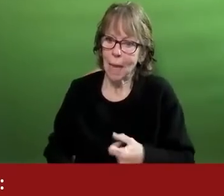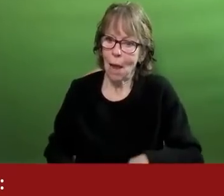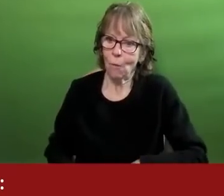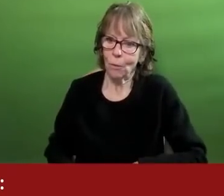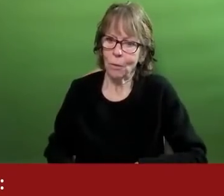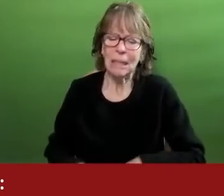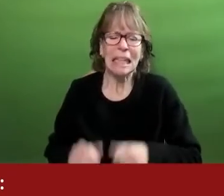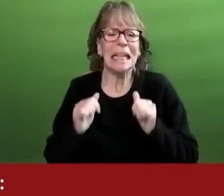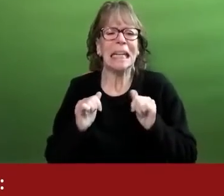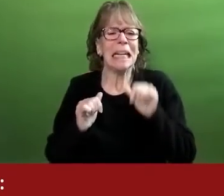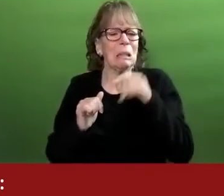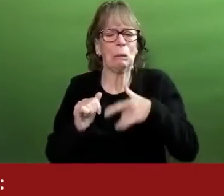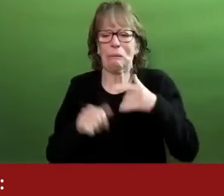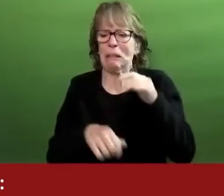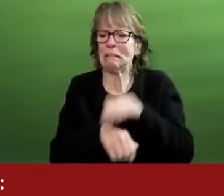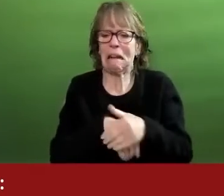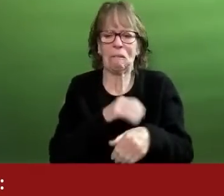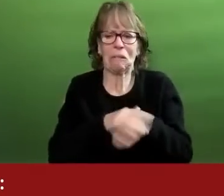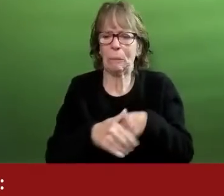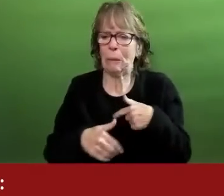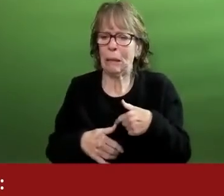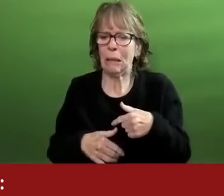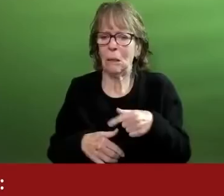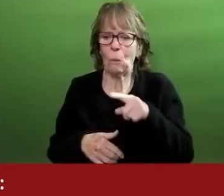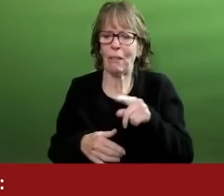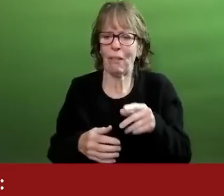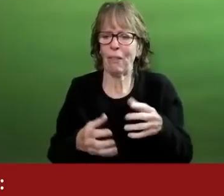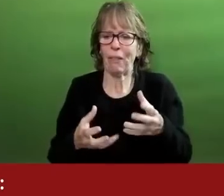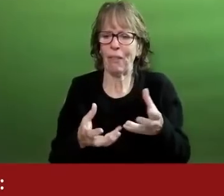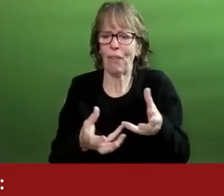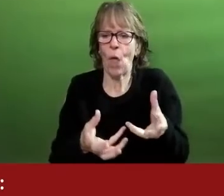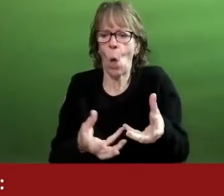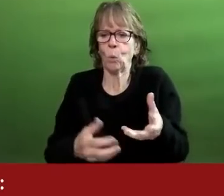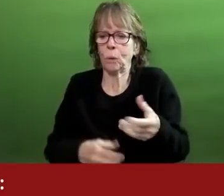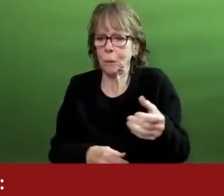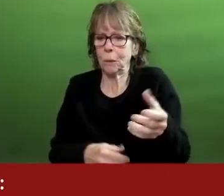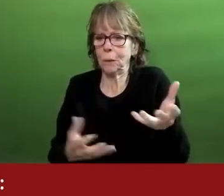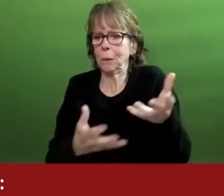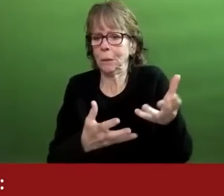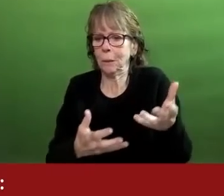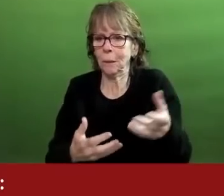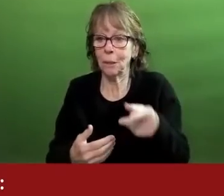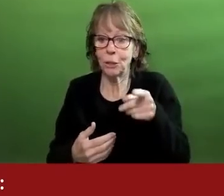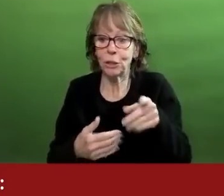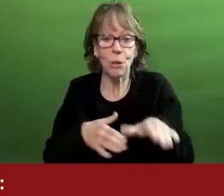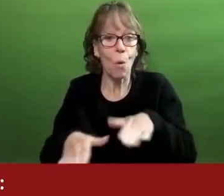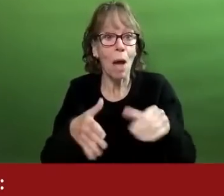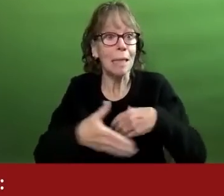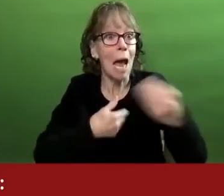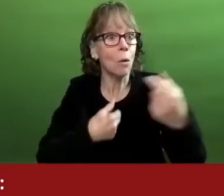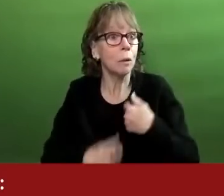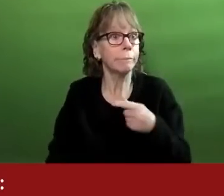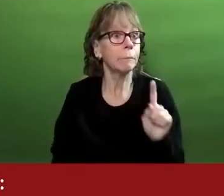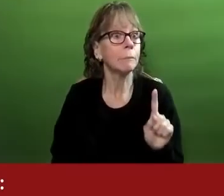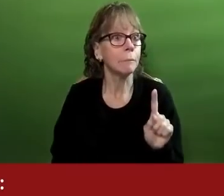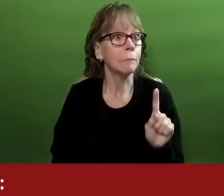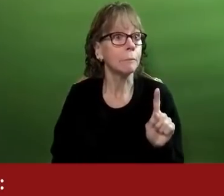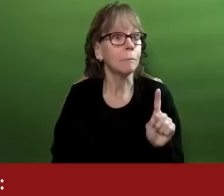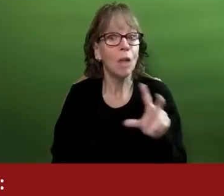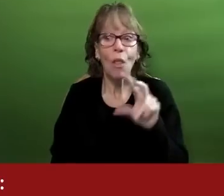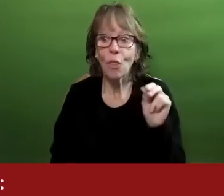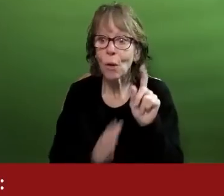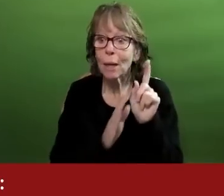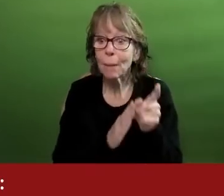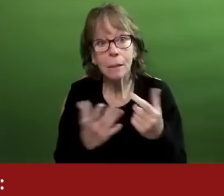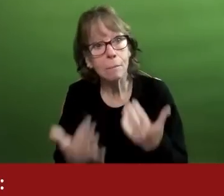"She doesn't feel comfortable with those," is what she said as she walked out the room. And I was stuck in the room for another 30 minutes while they tried to figure